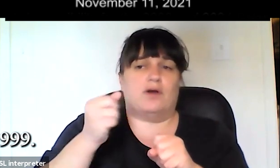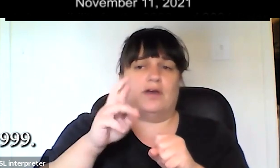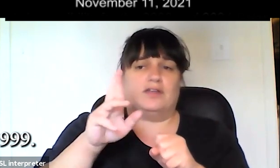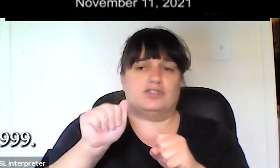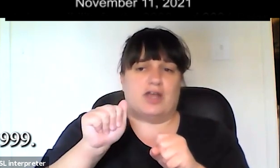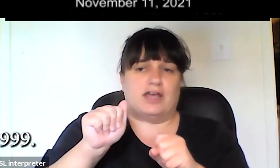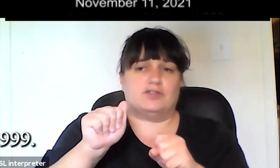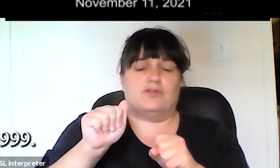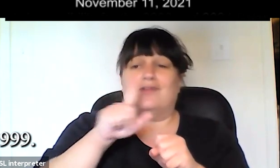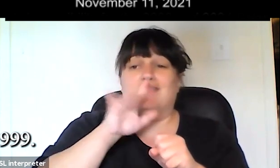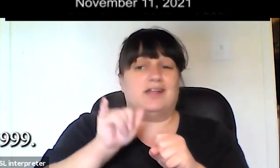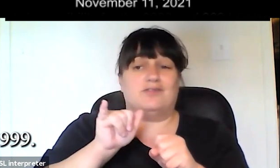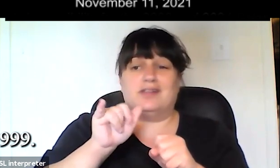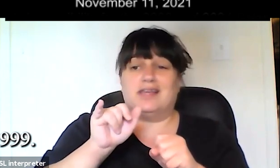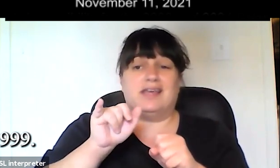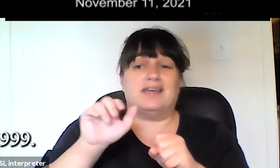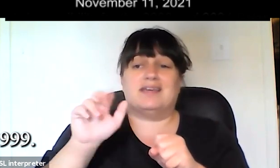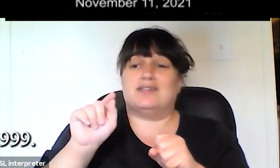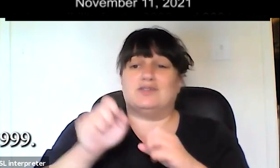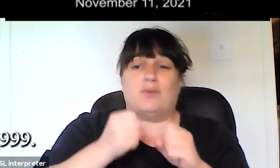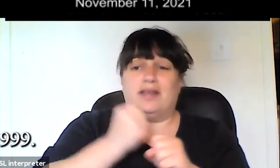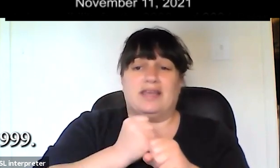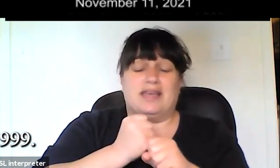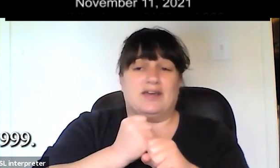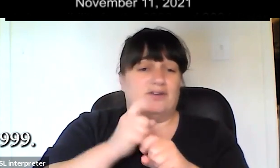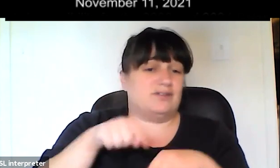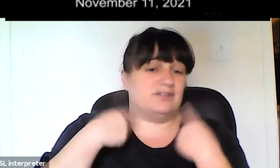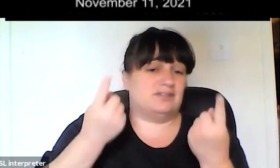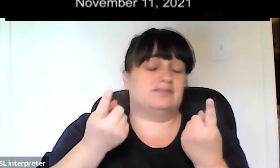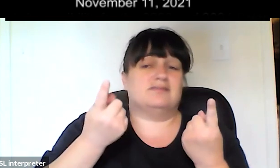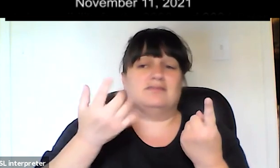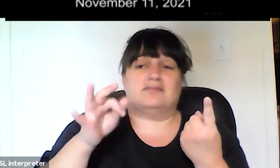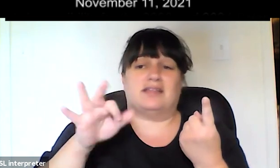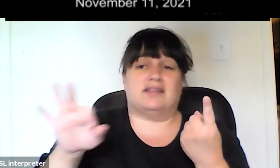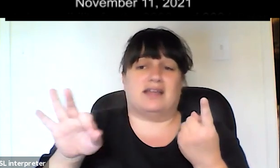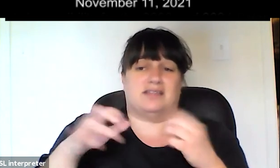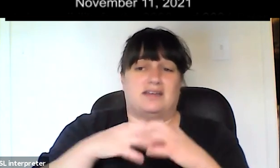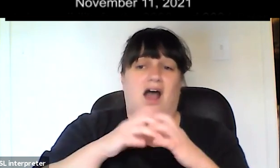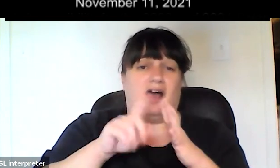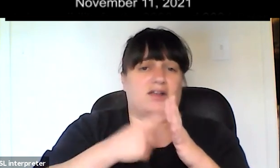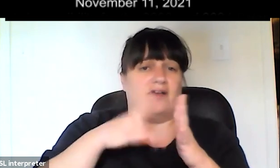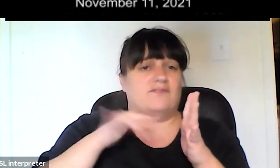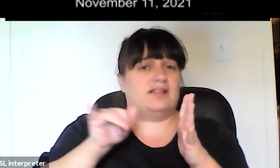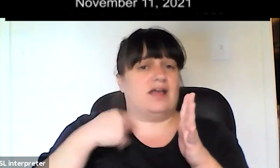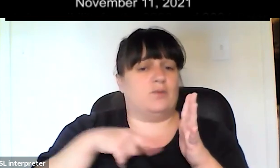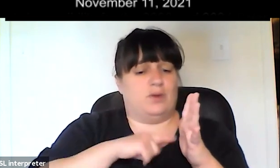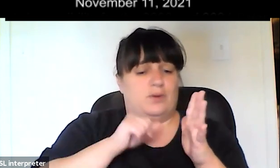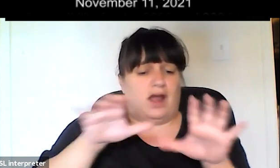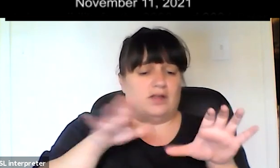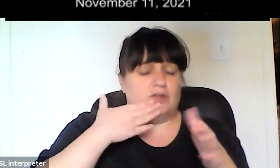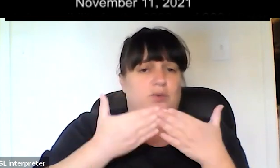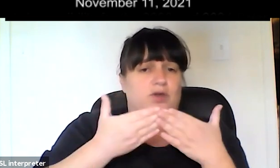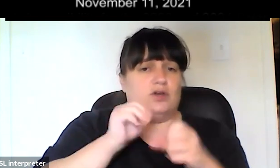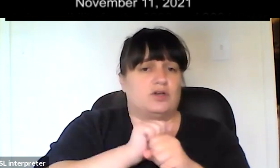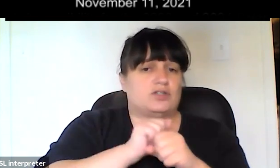for literally 2 decades, since Chandra was launched back in 1999. And I really felt like we were still not doing a good job